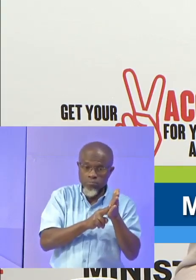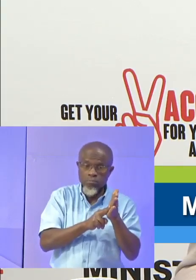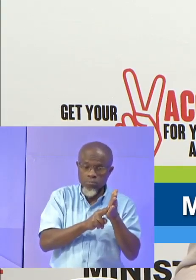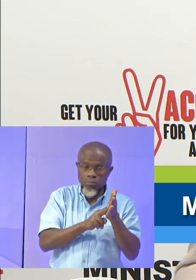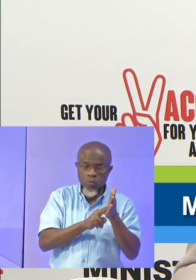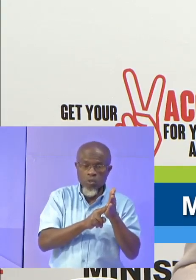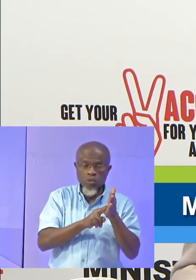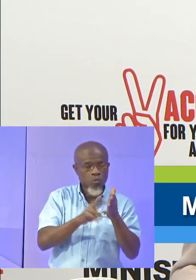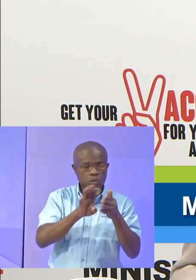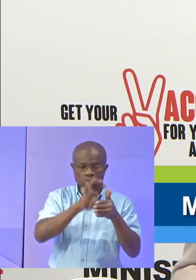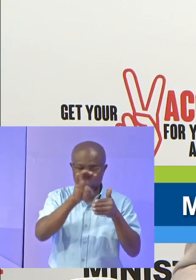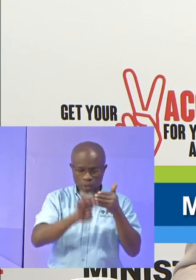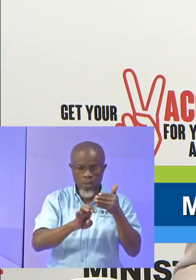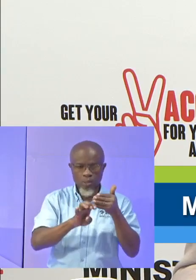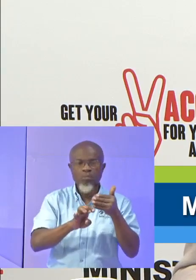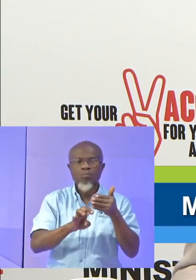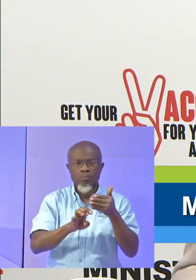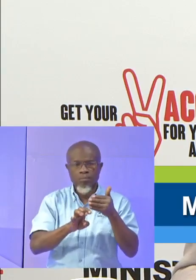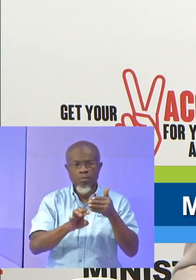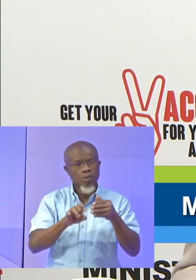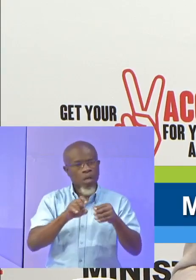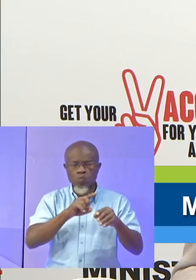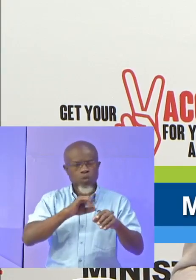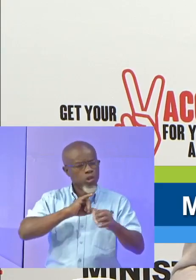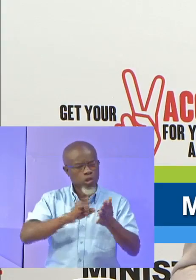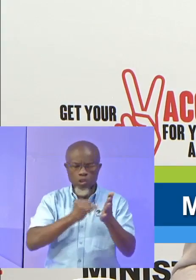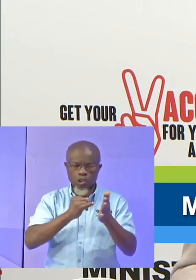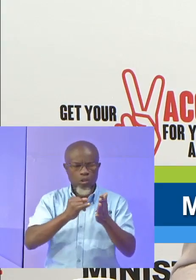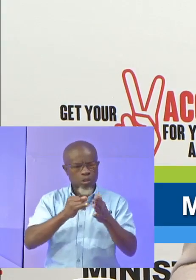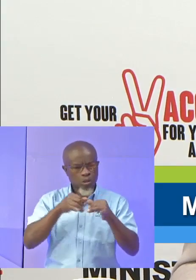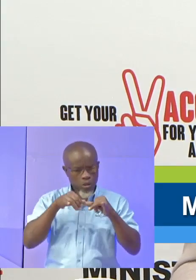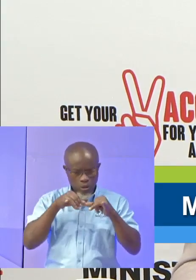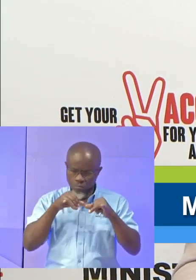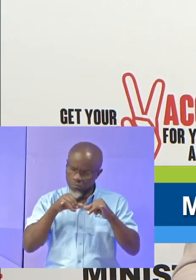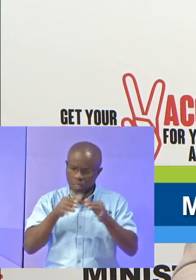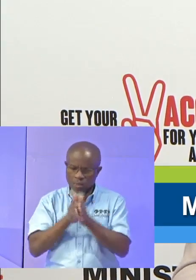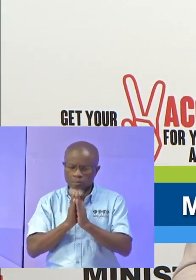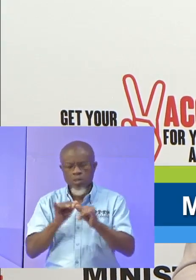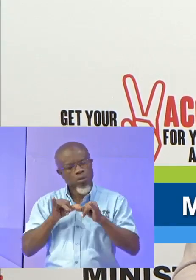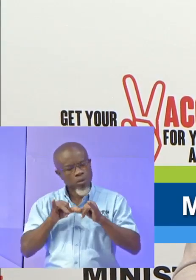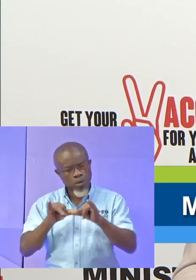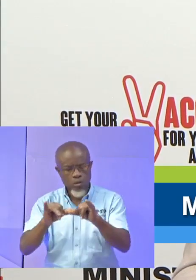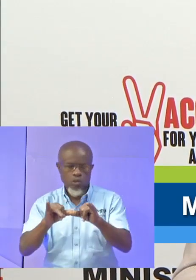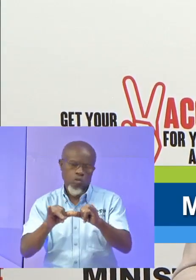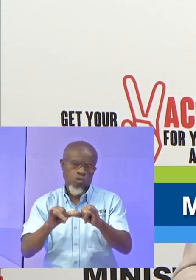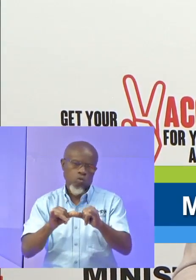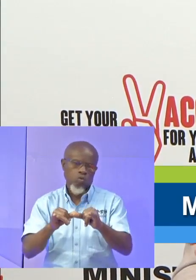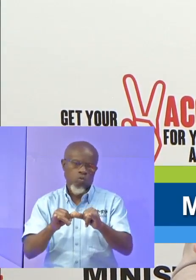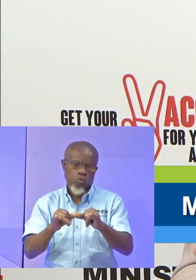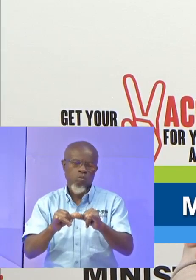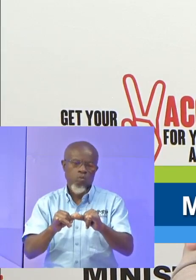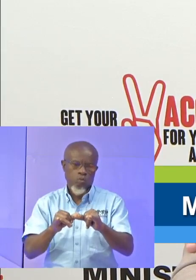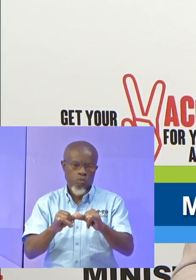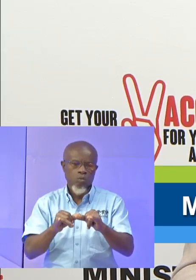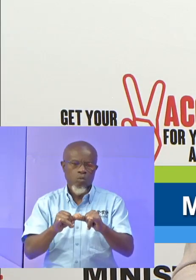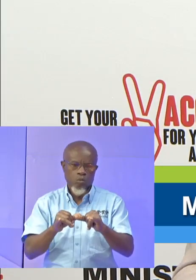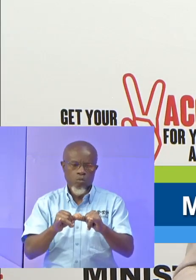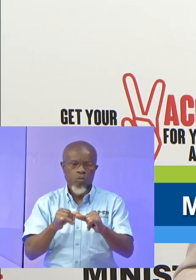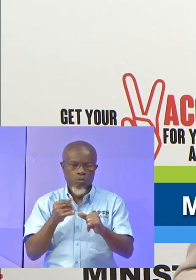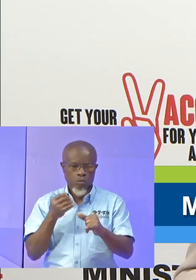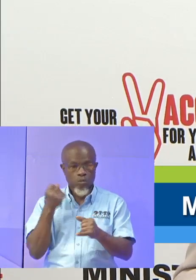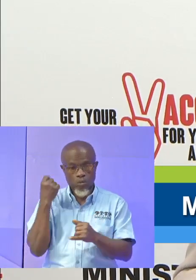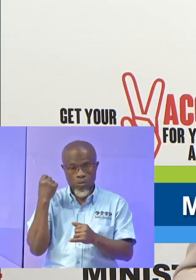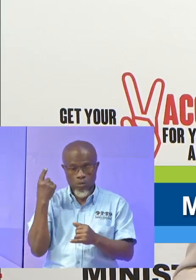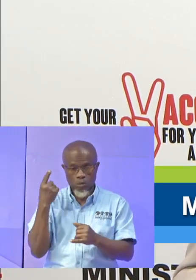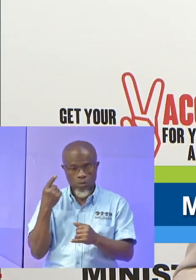over, right? So those were not new persons. They were persons that rolled over in